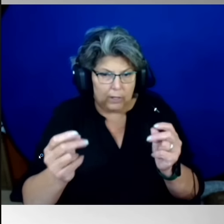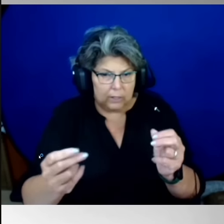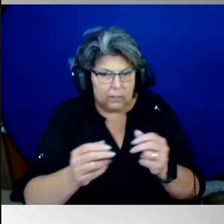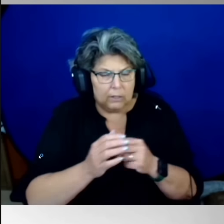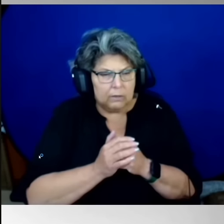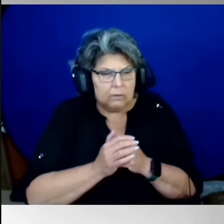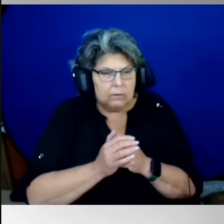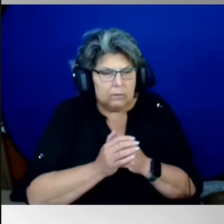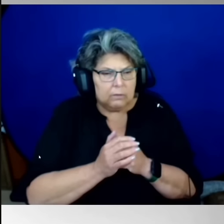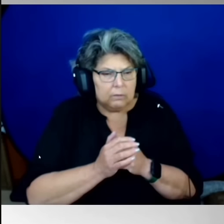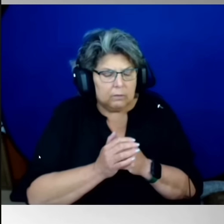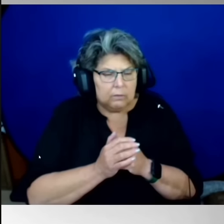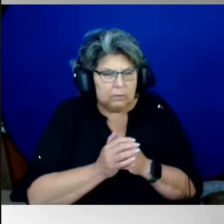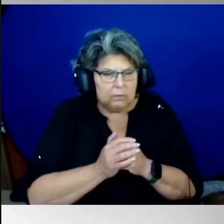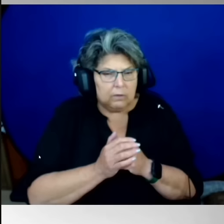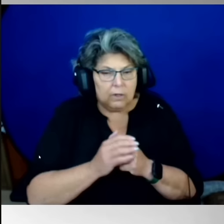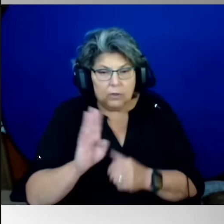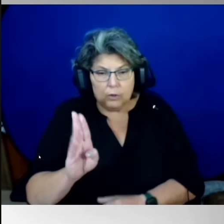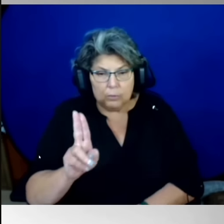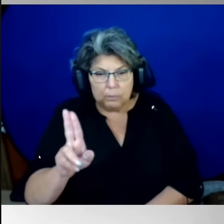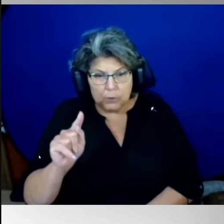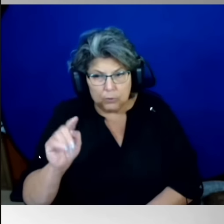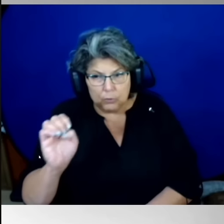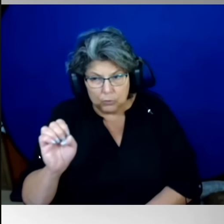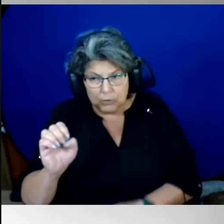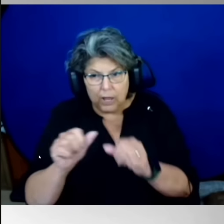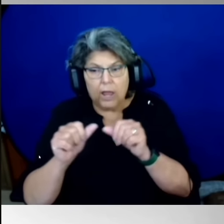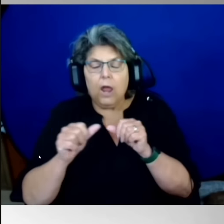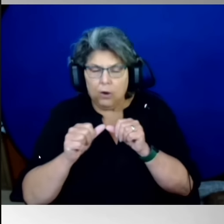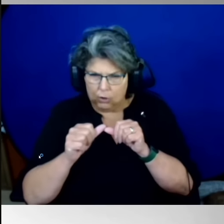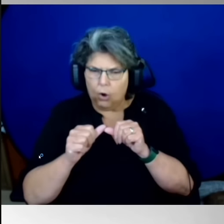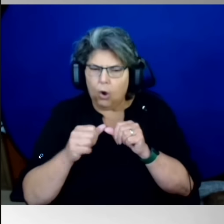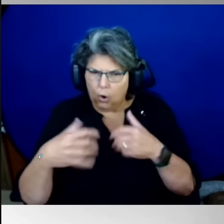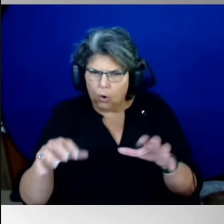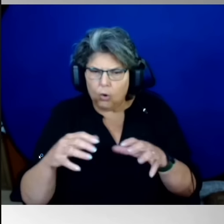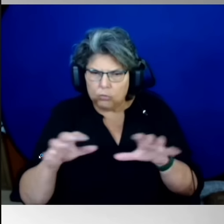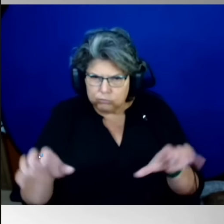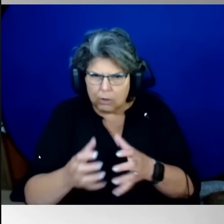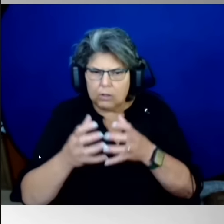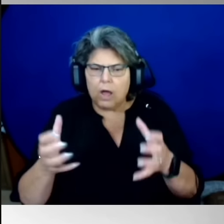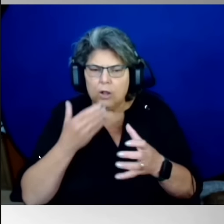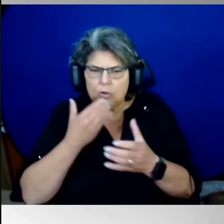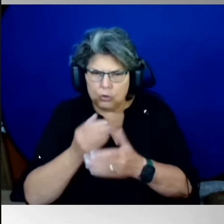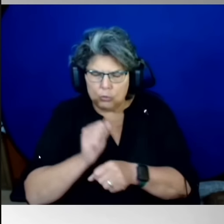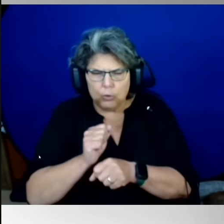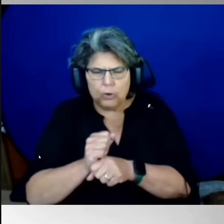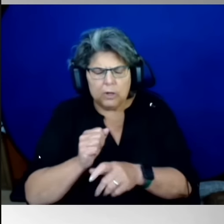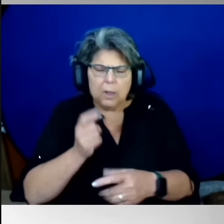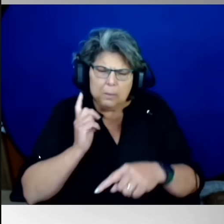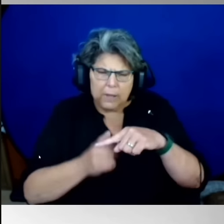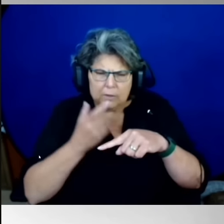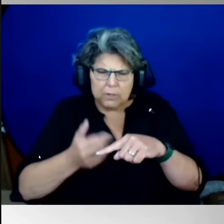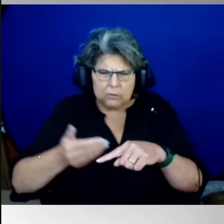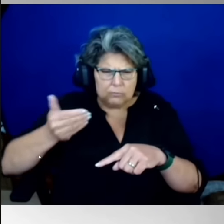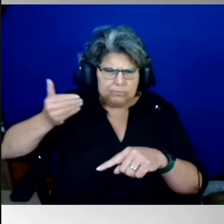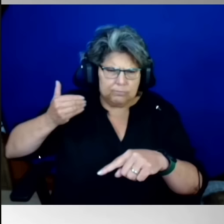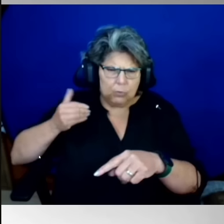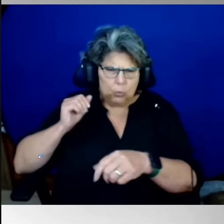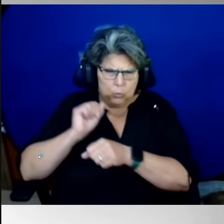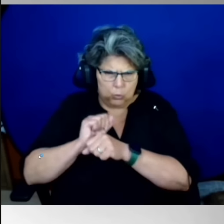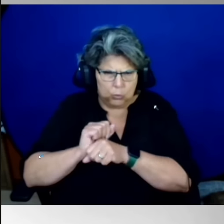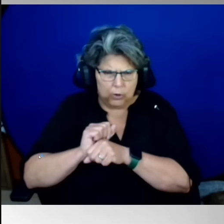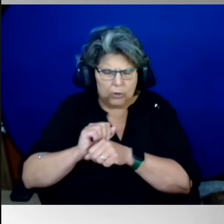bit down in the Butte area. They're making really, really good progress, again, due to the work that's been done previous. And so that gives us some good